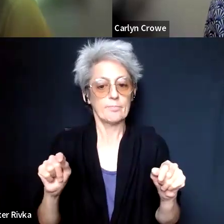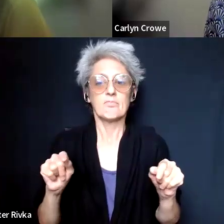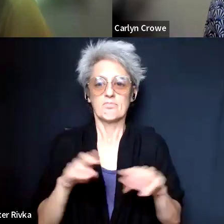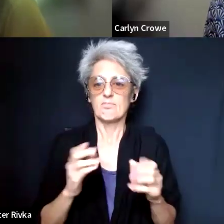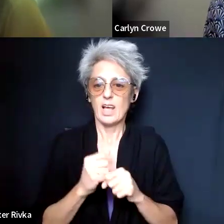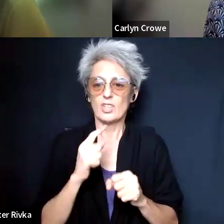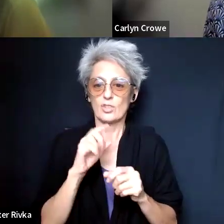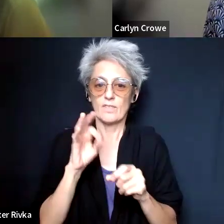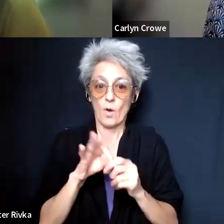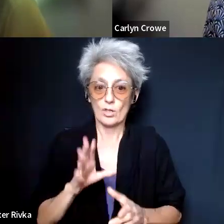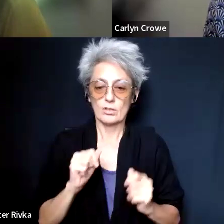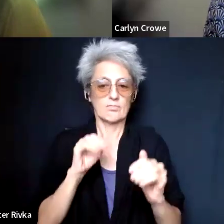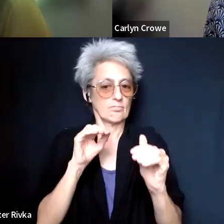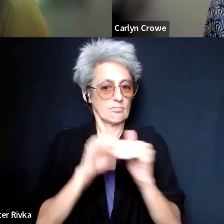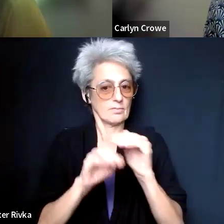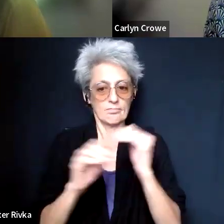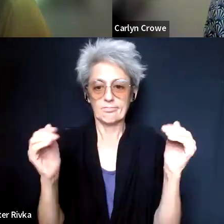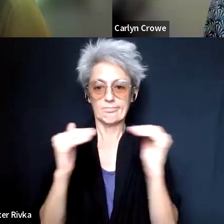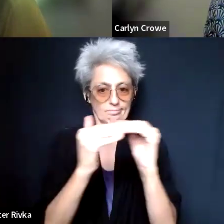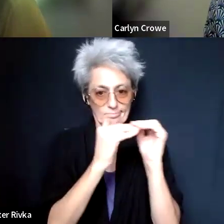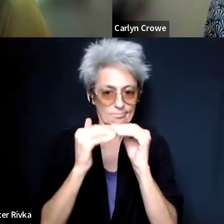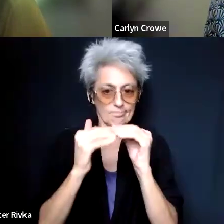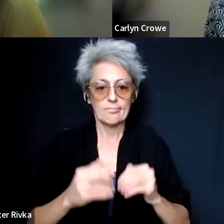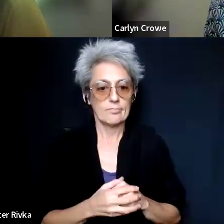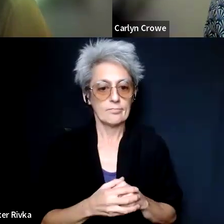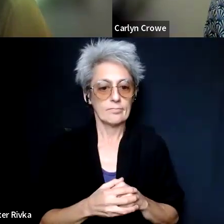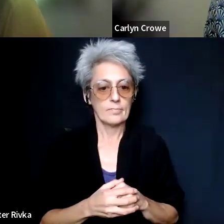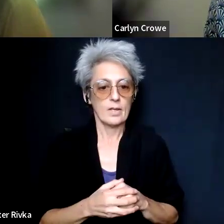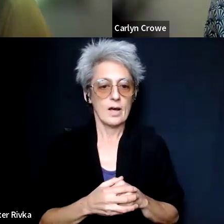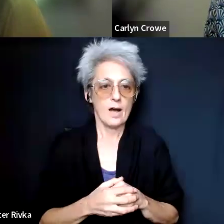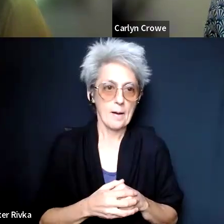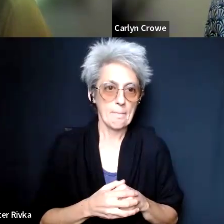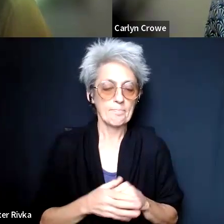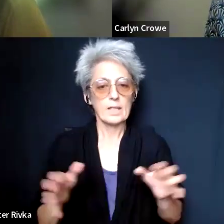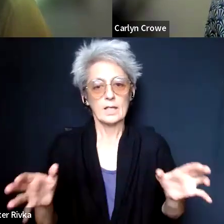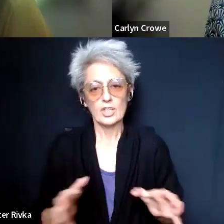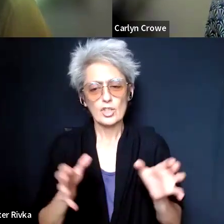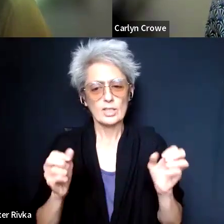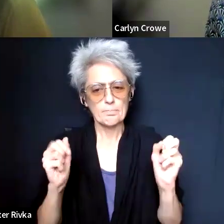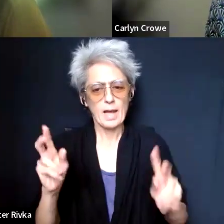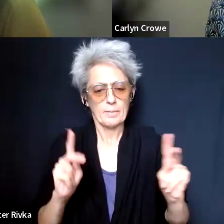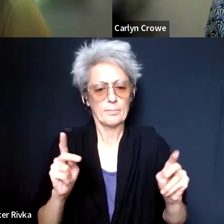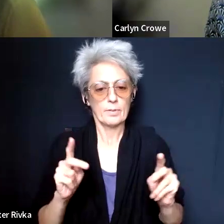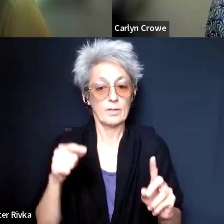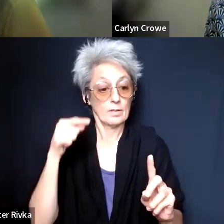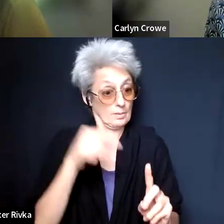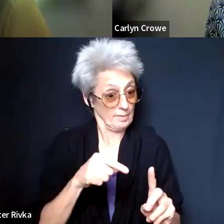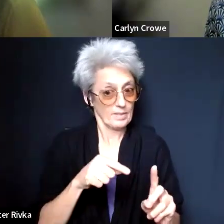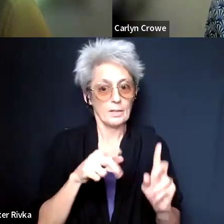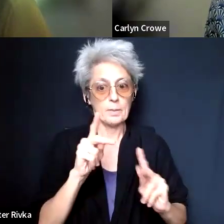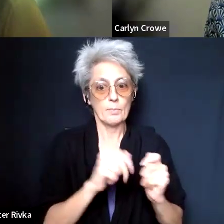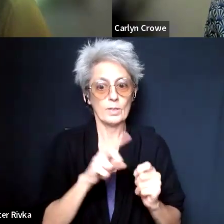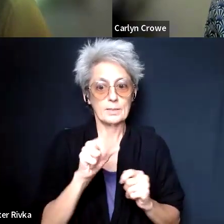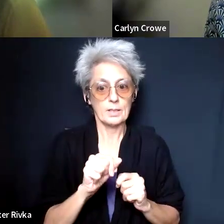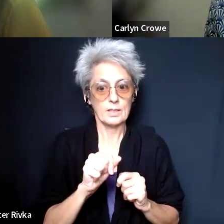all. And we want to encourage as many people as possible, and especially those with disabilities, to vote, because